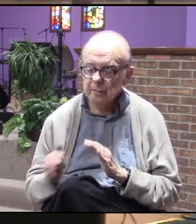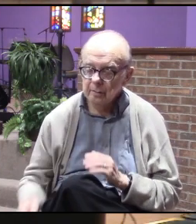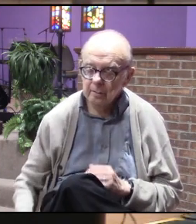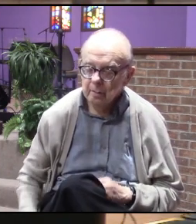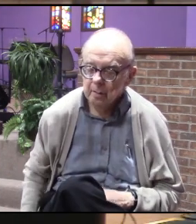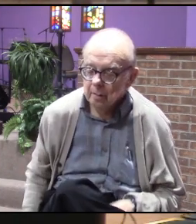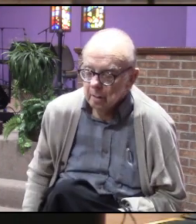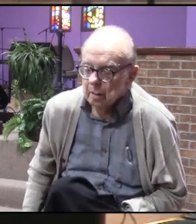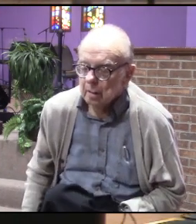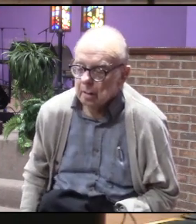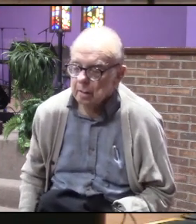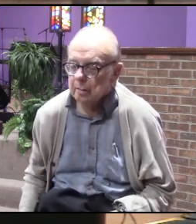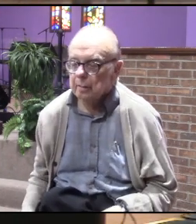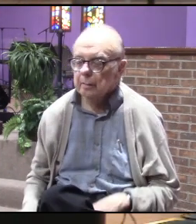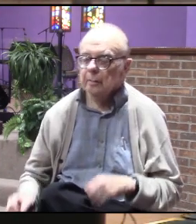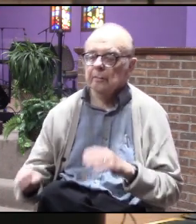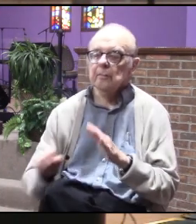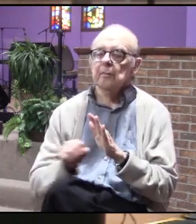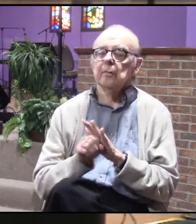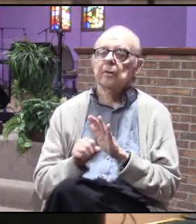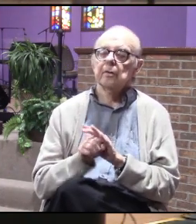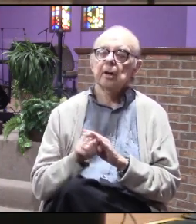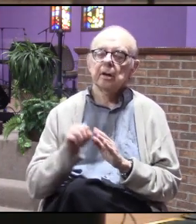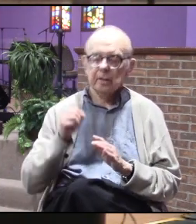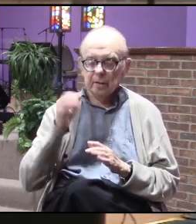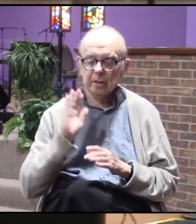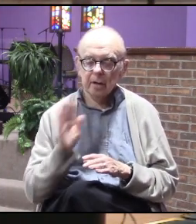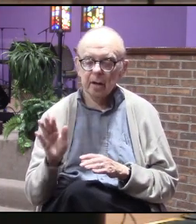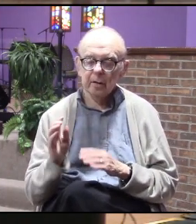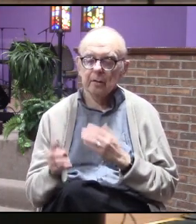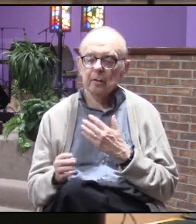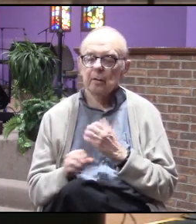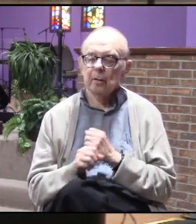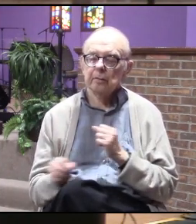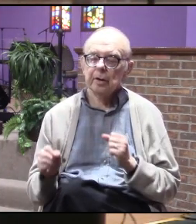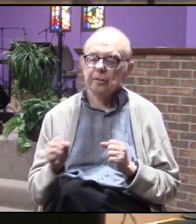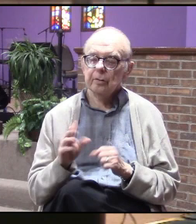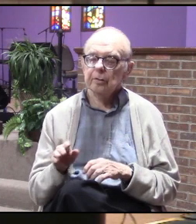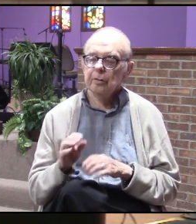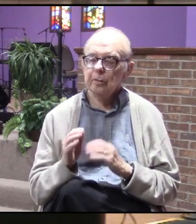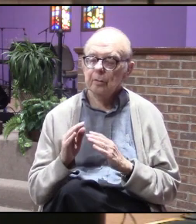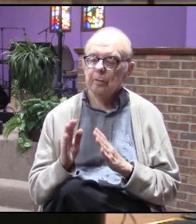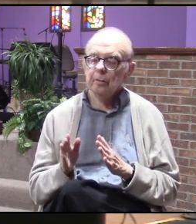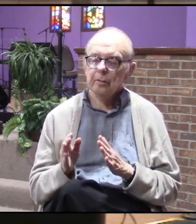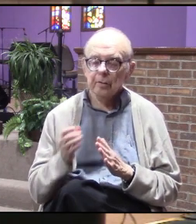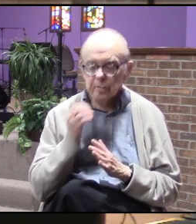It's a sign of God's protection over you, your home,